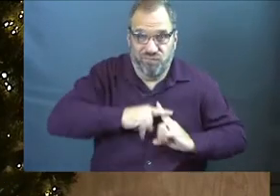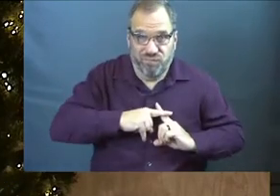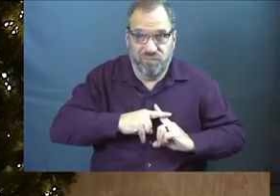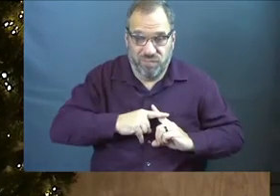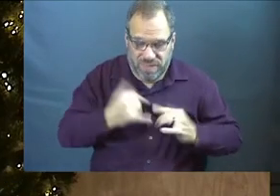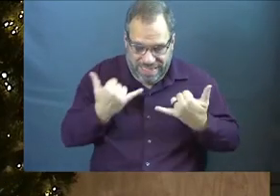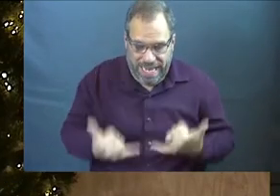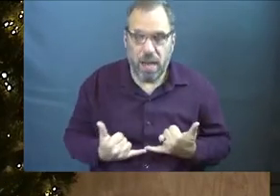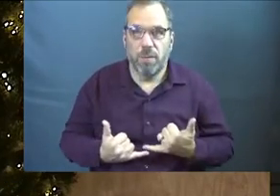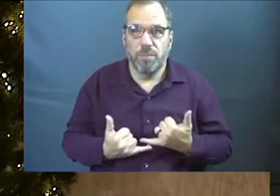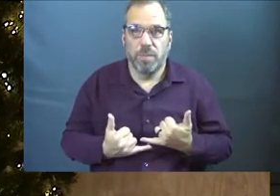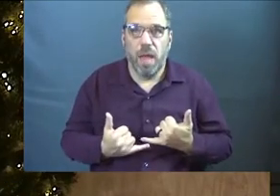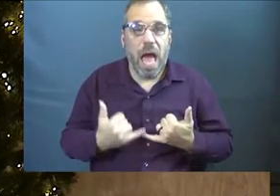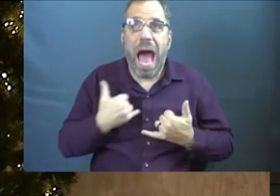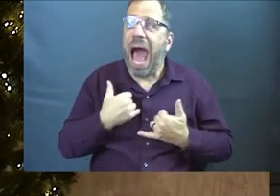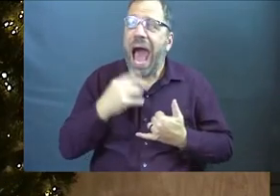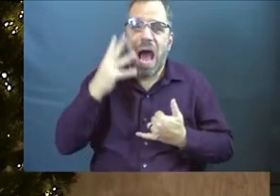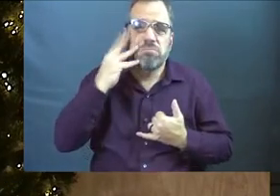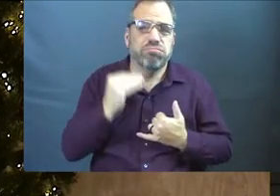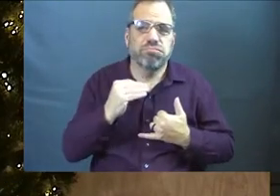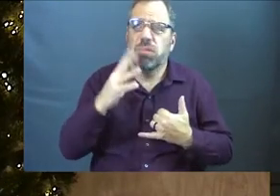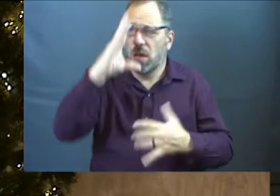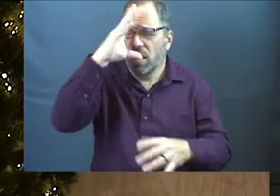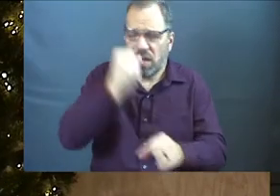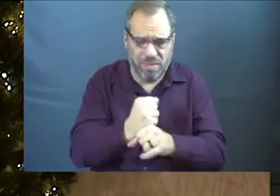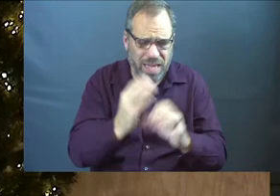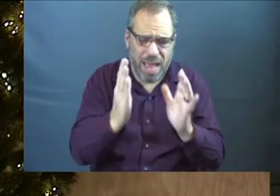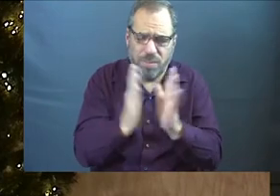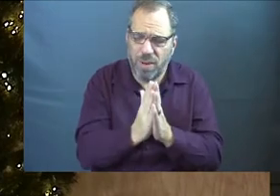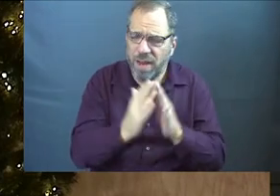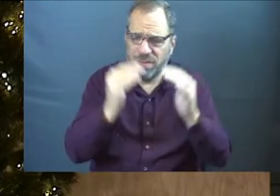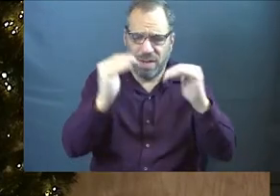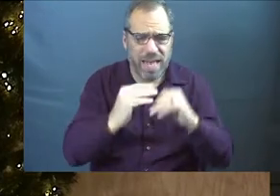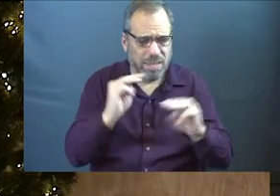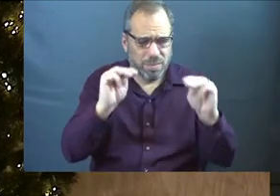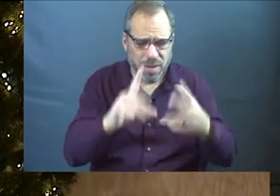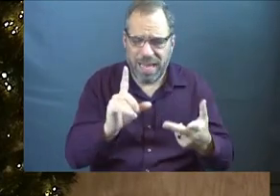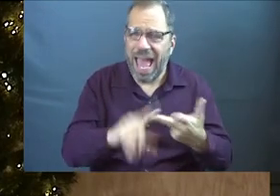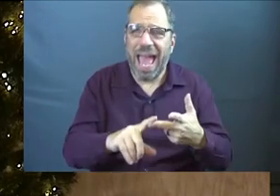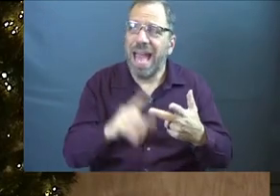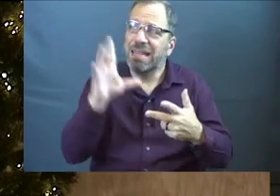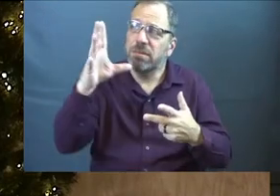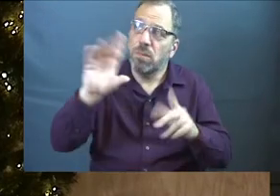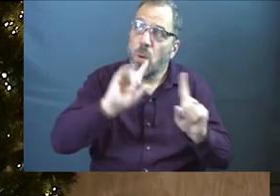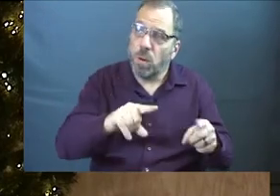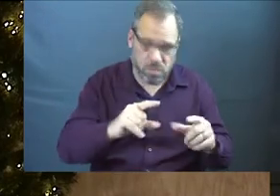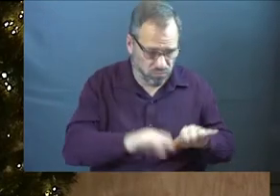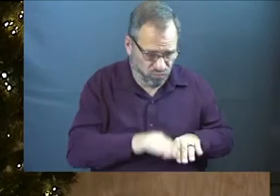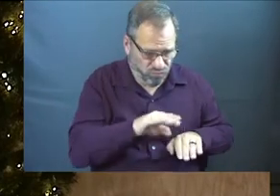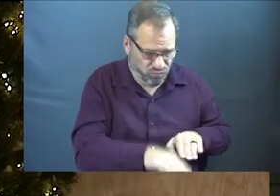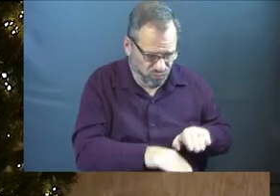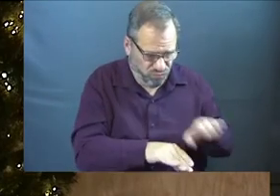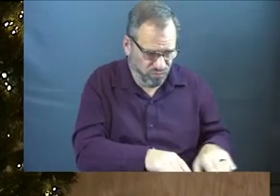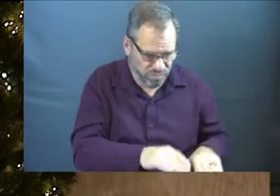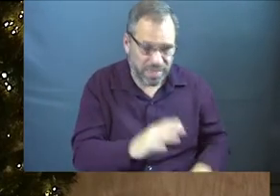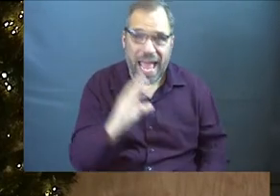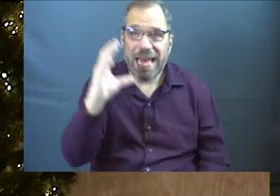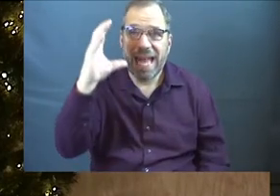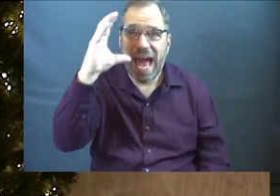to right now. I've walked in God's reckless confidence. I prayed for the next miracle, and I've taken the steps that he's put in front of me. And I've